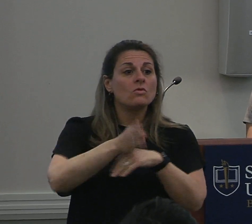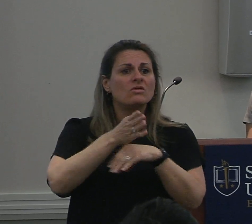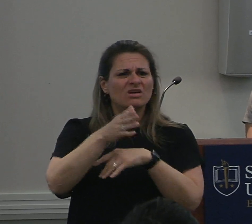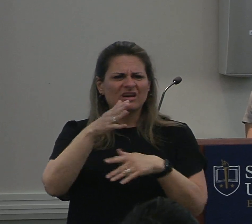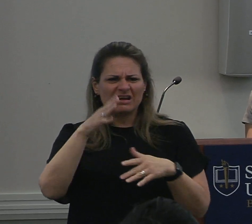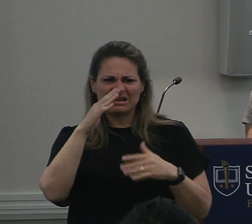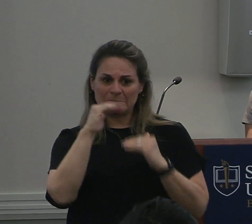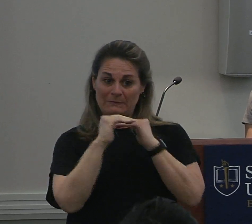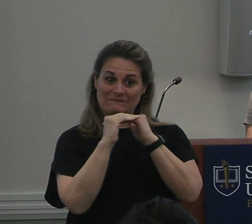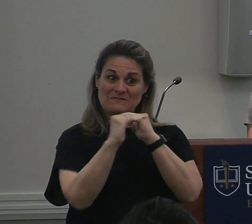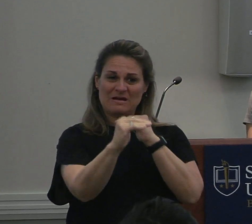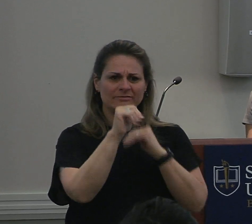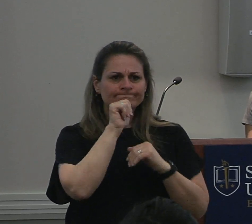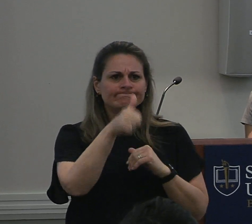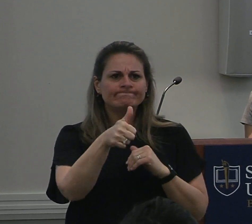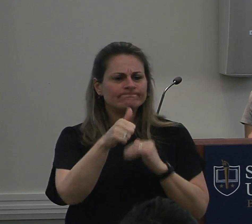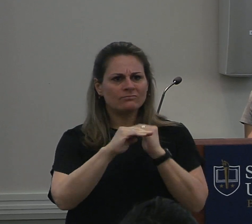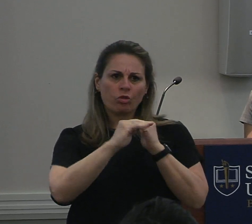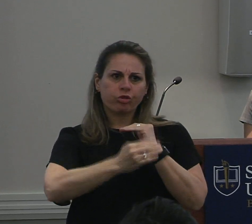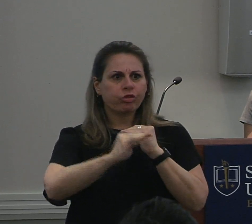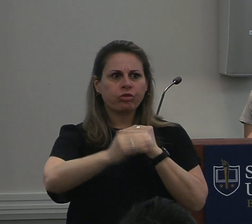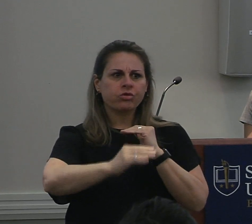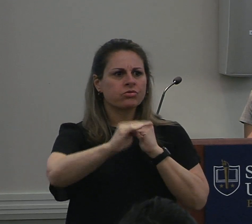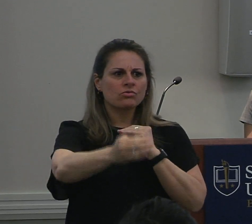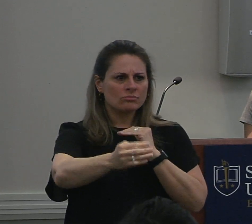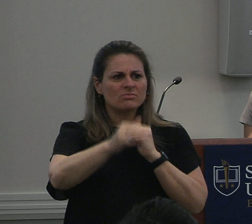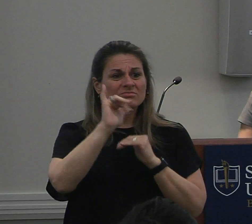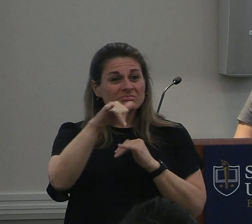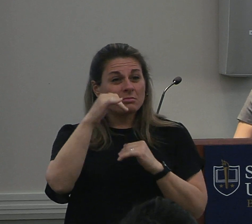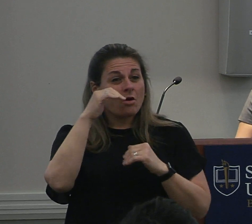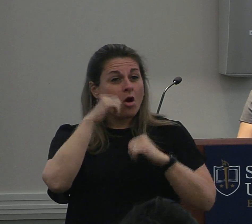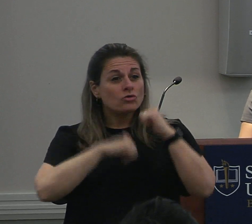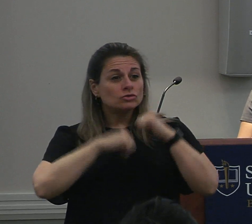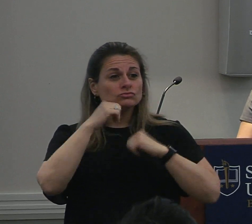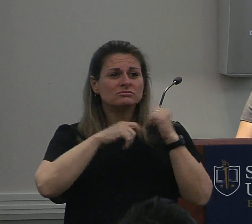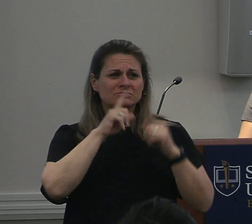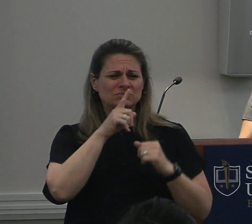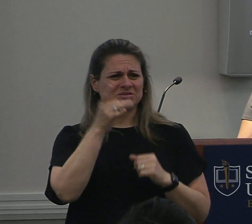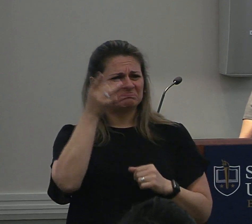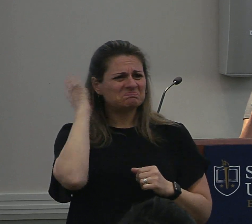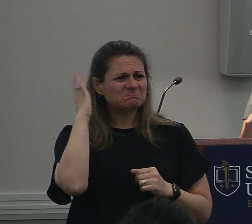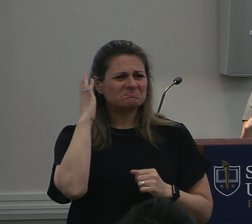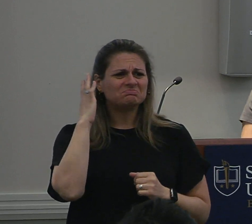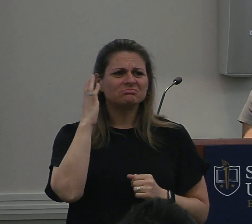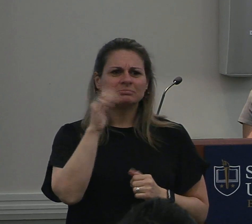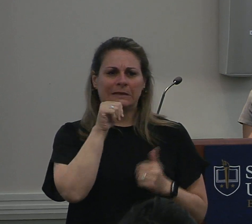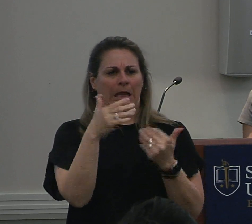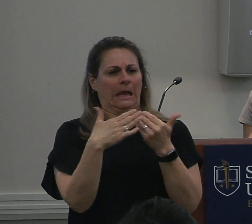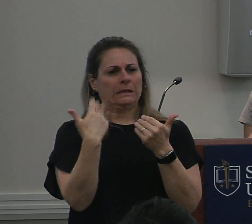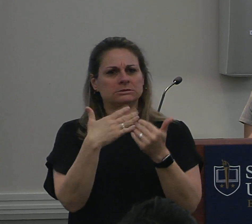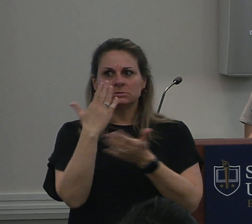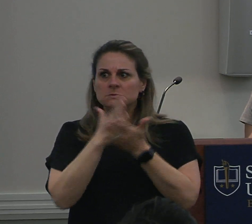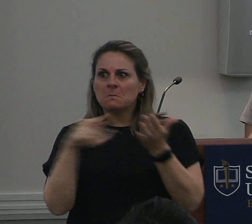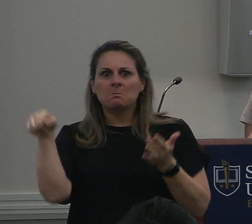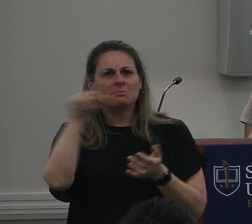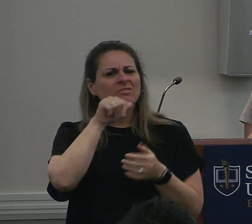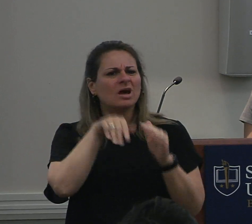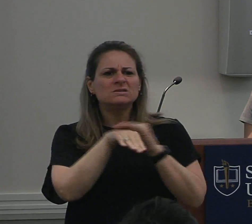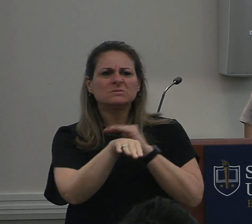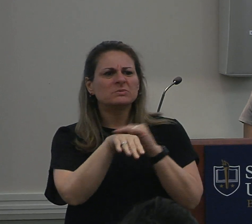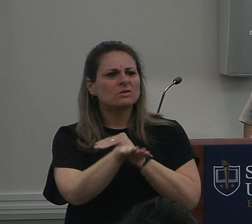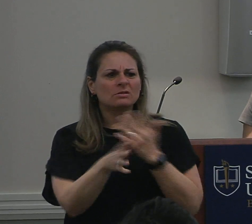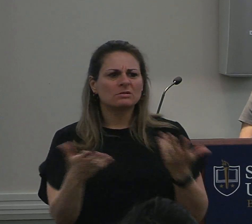city infrastructure can be complicated by the layers of history that our city has, and